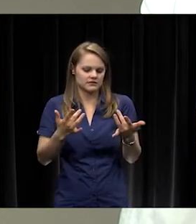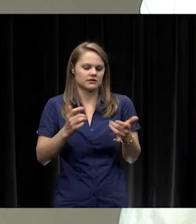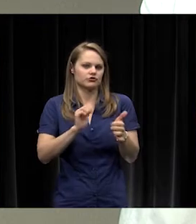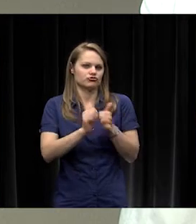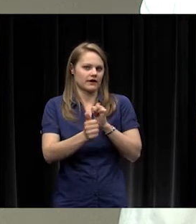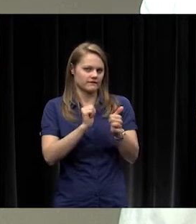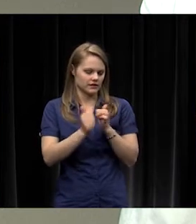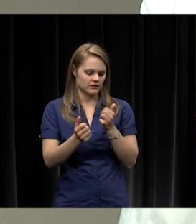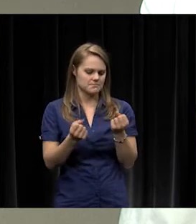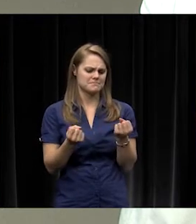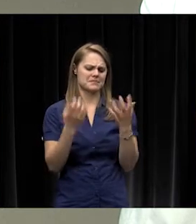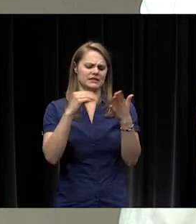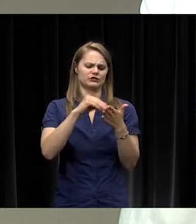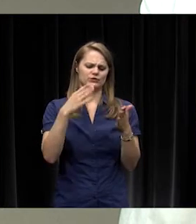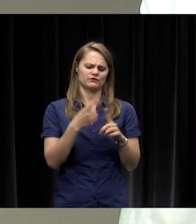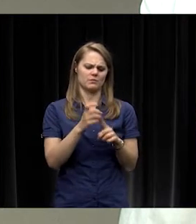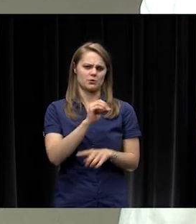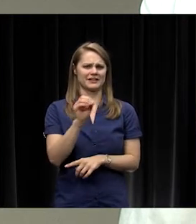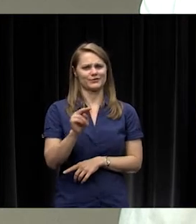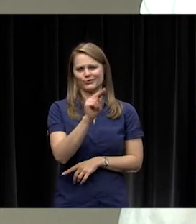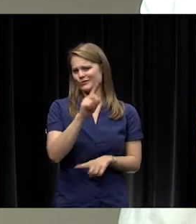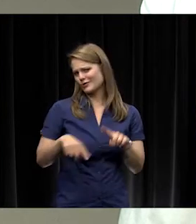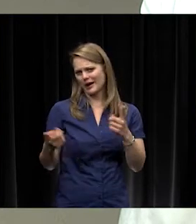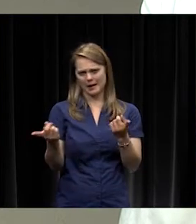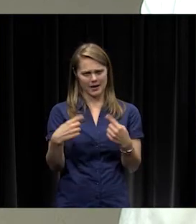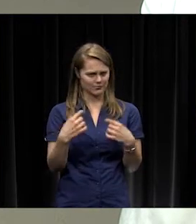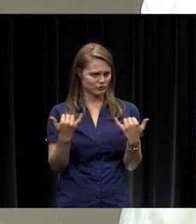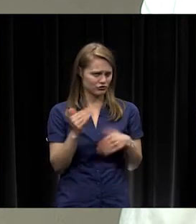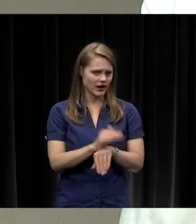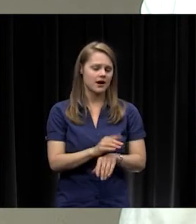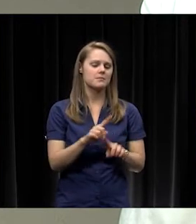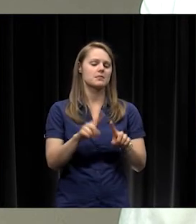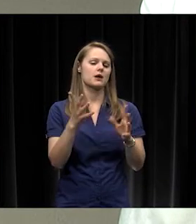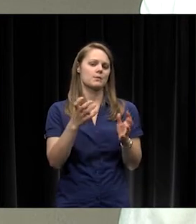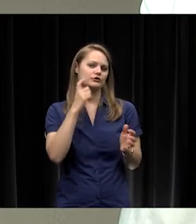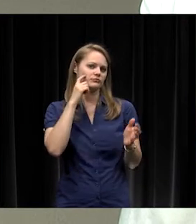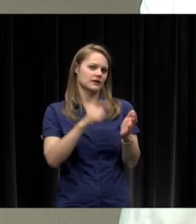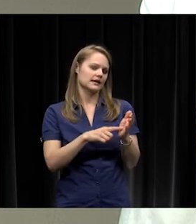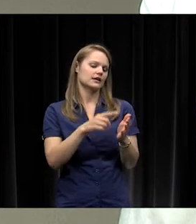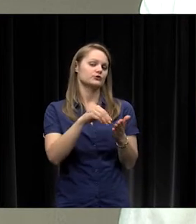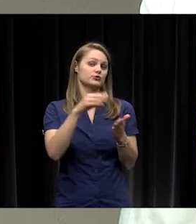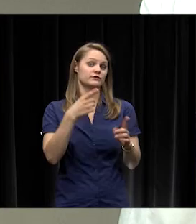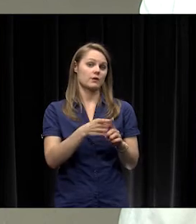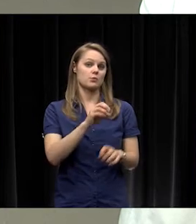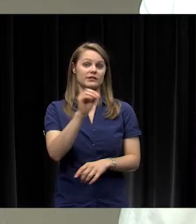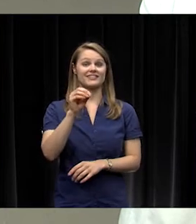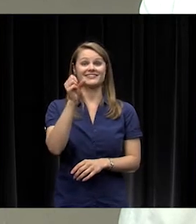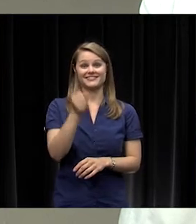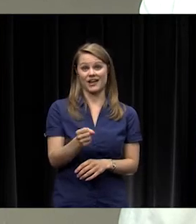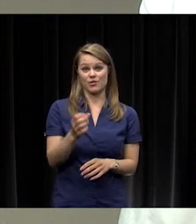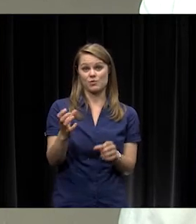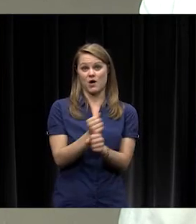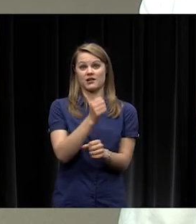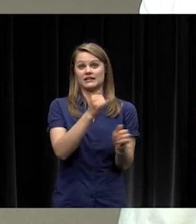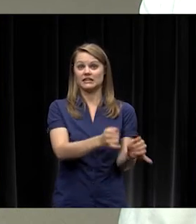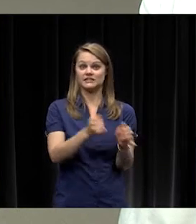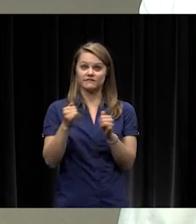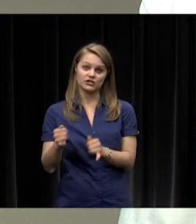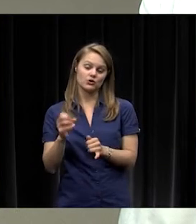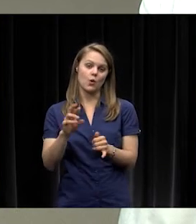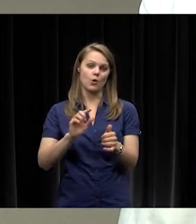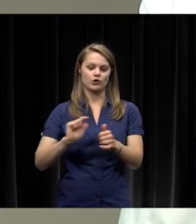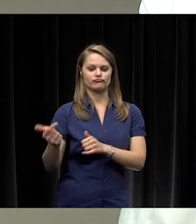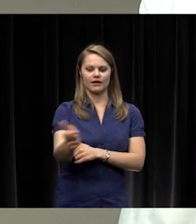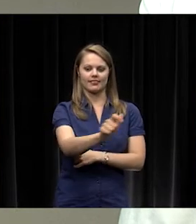from Olathe North. They couldn't be here tonight, but I want to recognize the students from Olathe South who won individual or relay